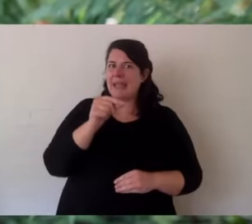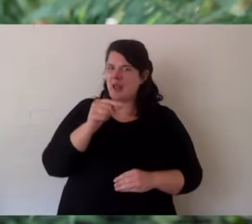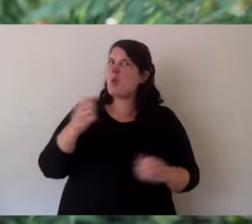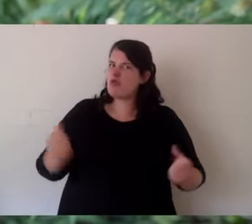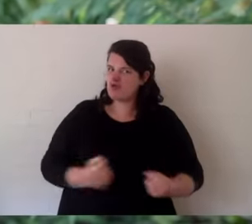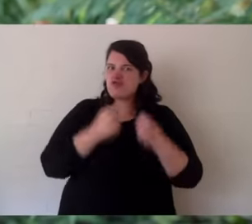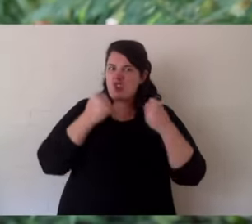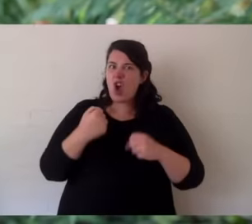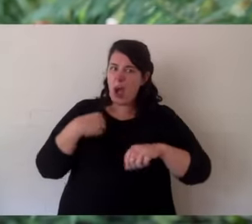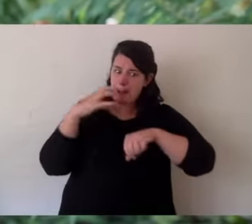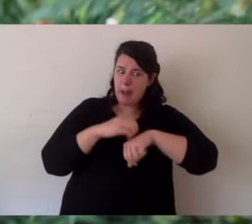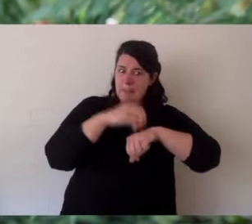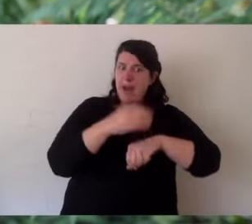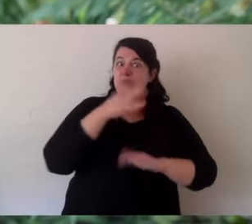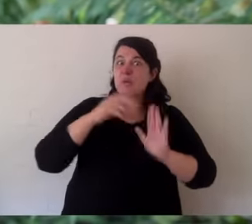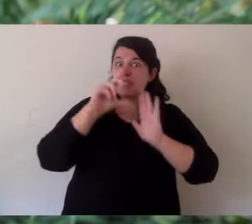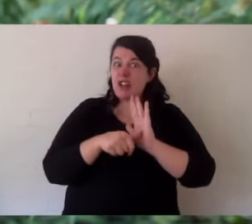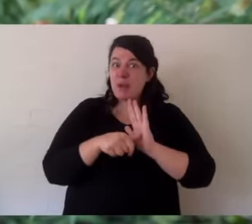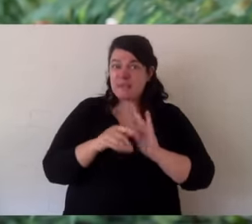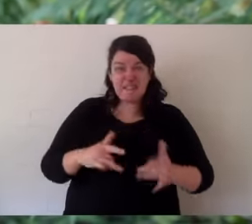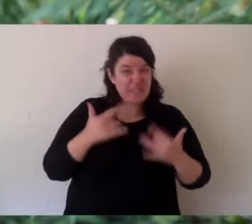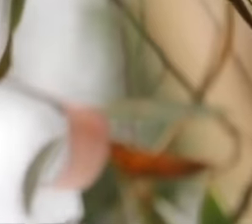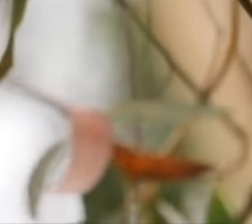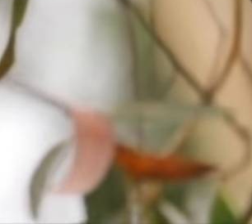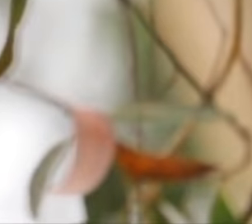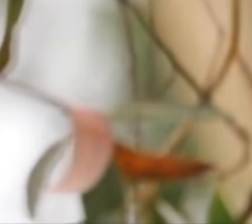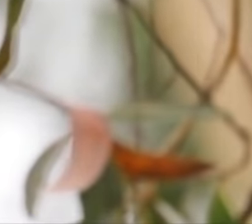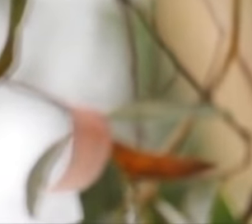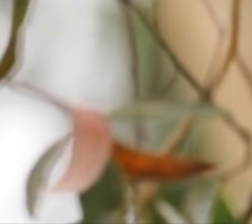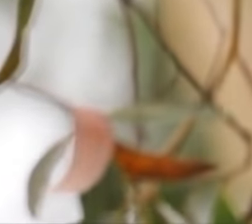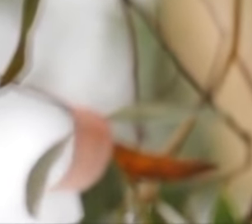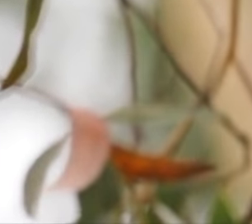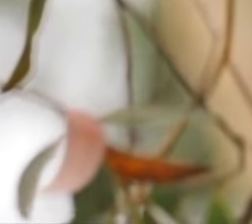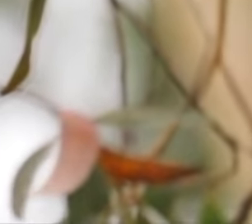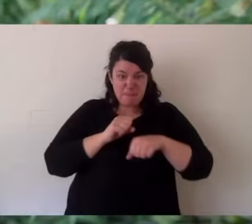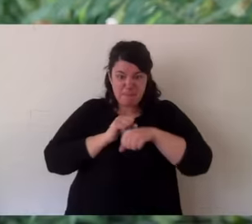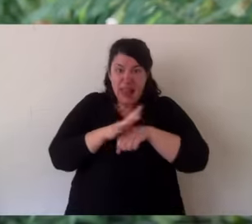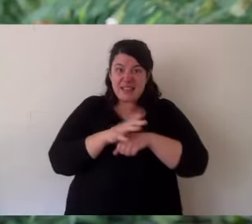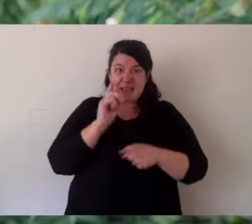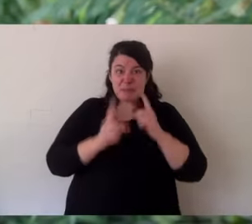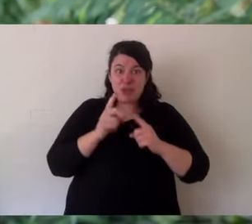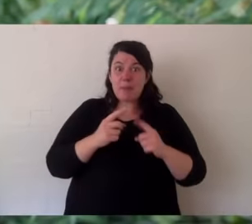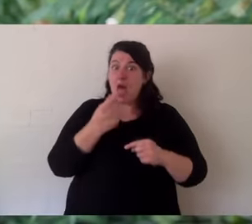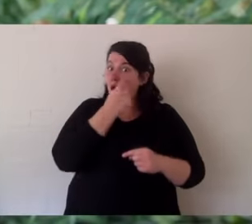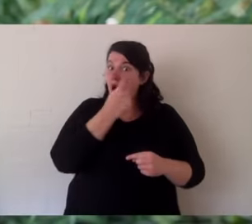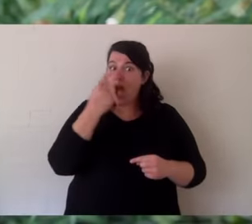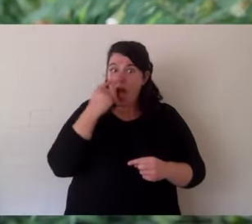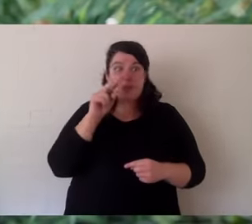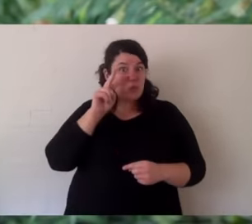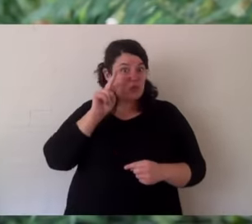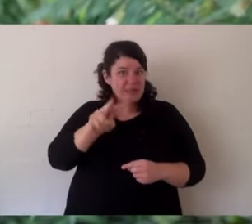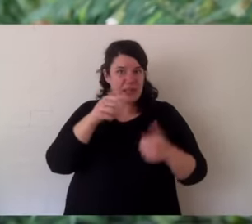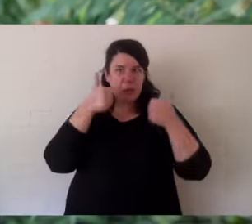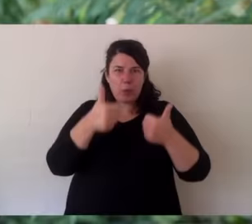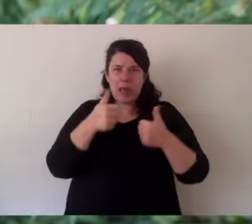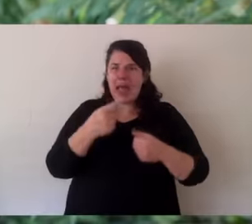Now, their beak is quite strong. I've been bitten a few times and it doesn't feel very nice. It will draw blood. They've got really good eyesight and a